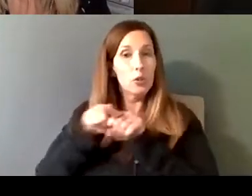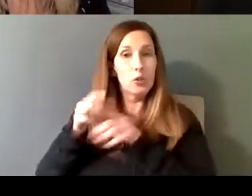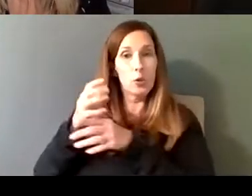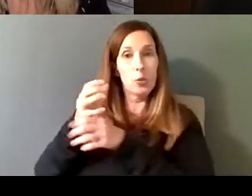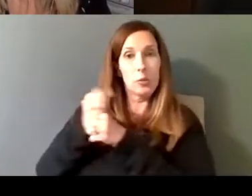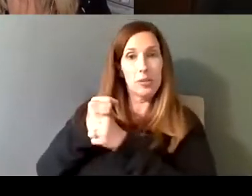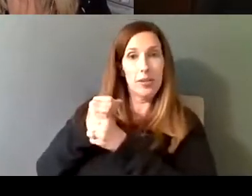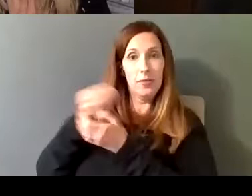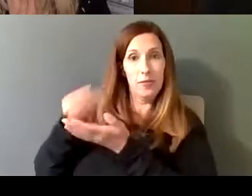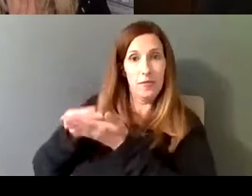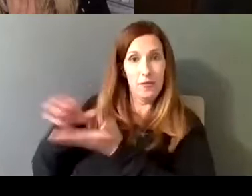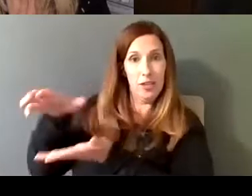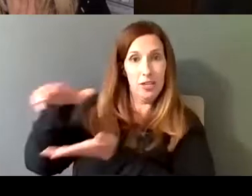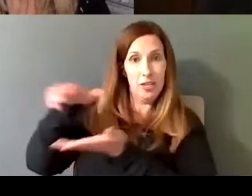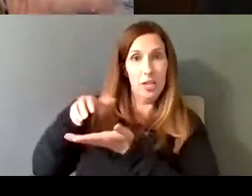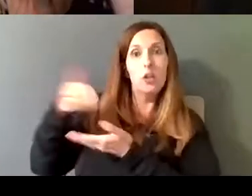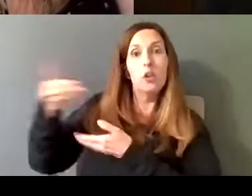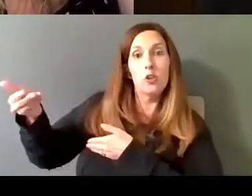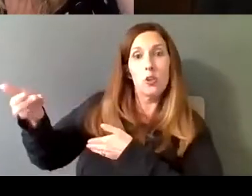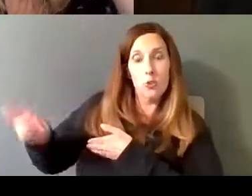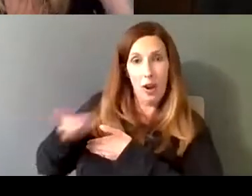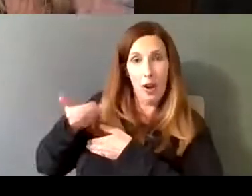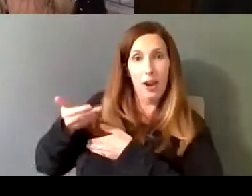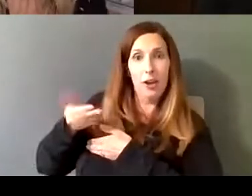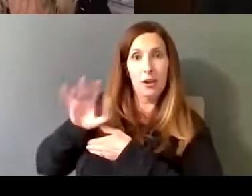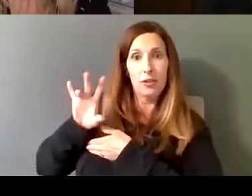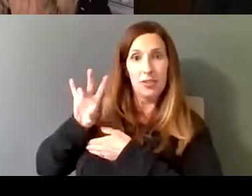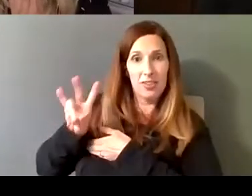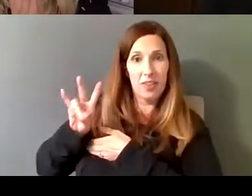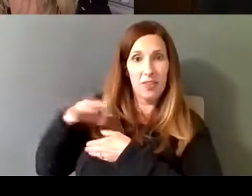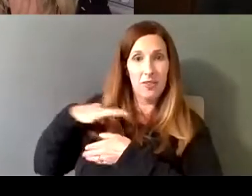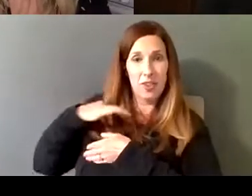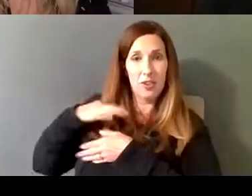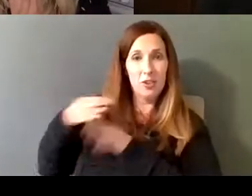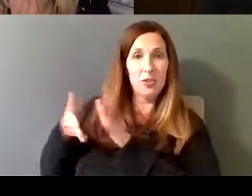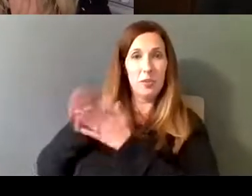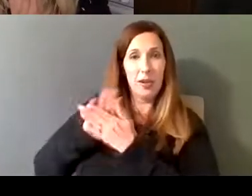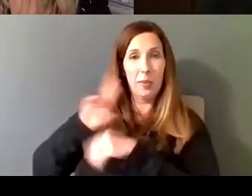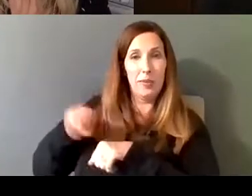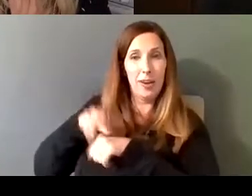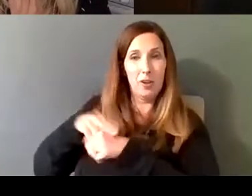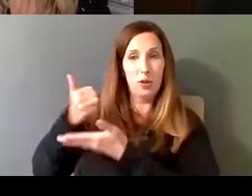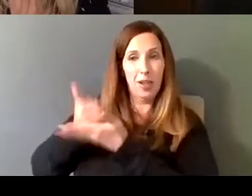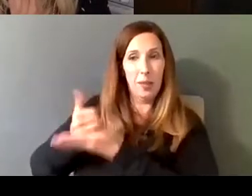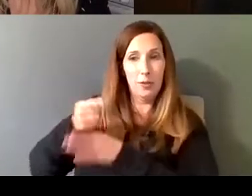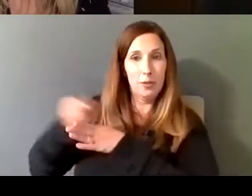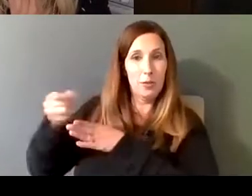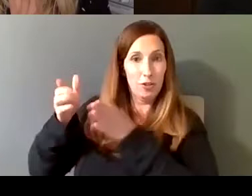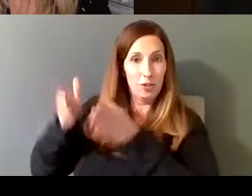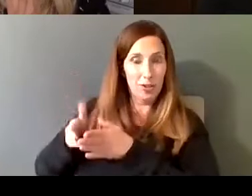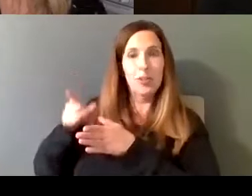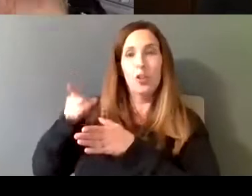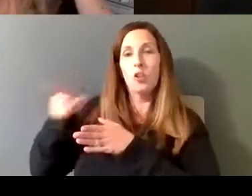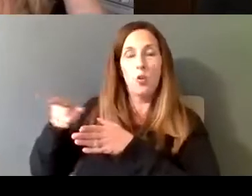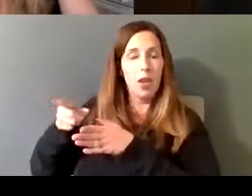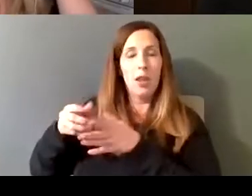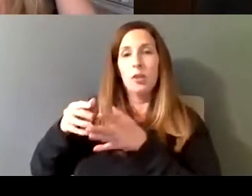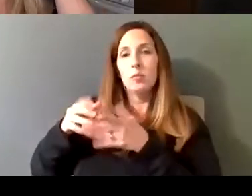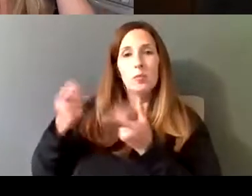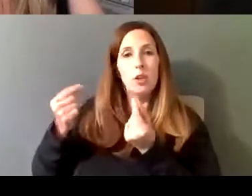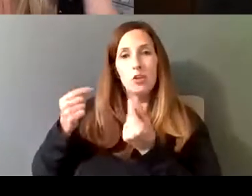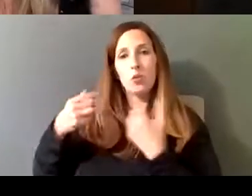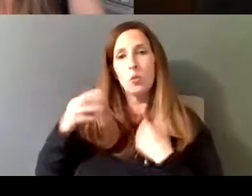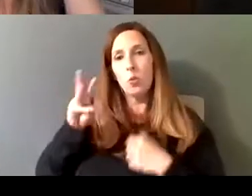hire 7 of our volunteers as natural helper specialists. So they are strictly dedicated to conducting wellness calls.